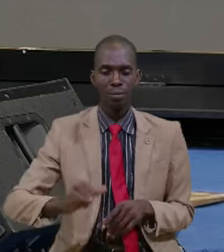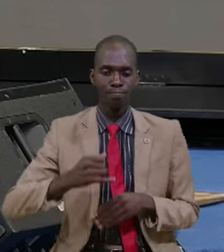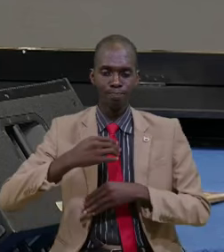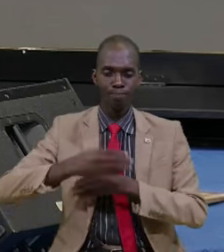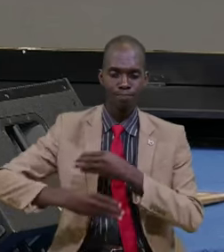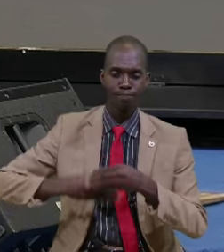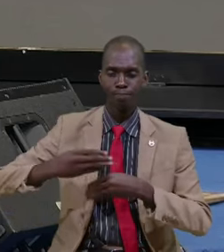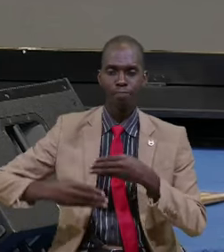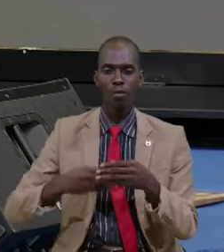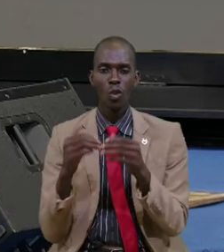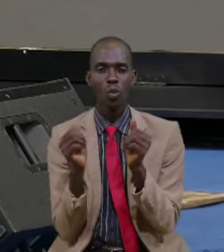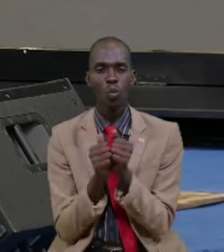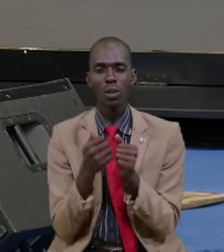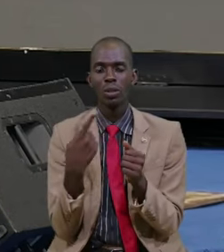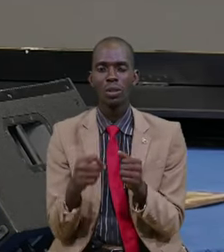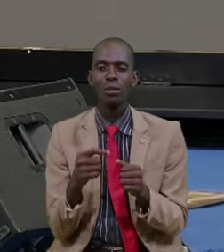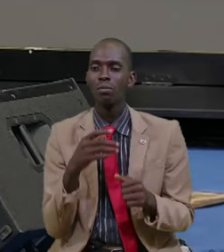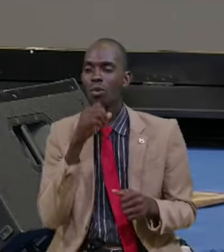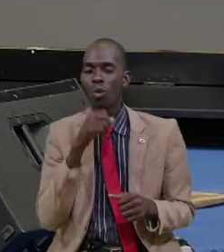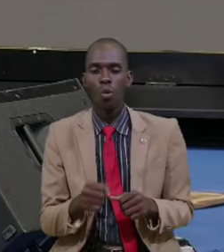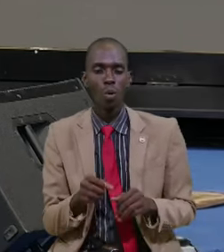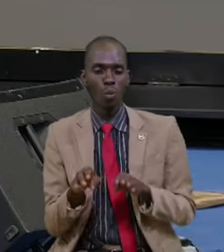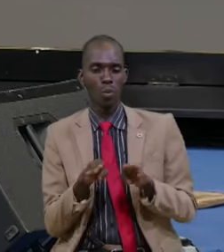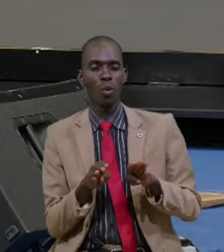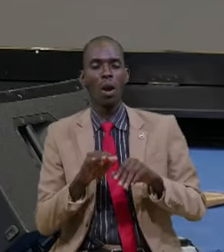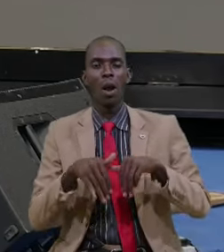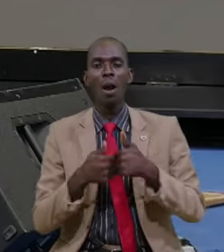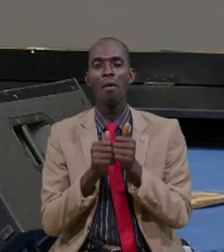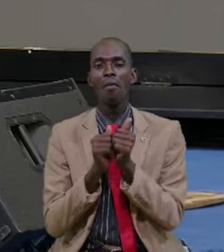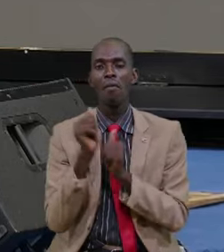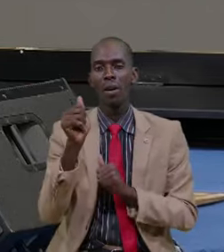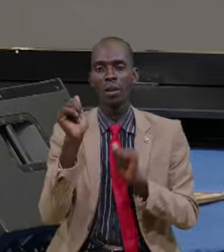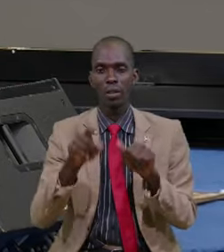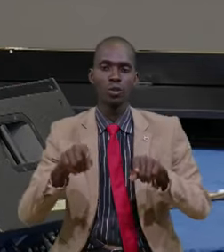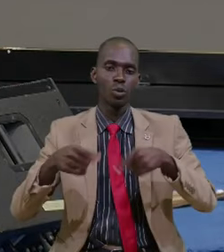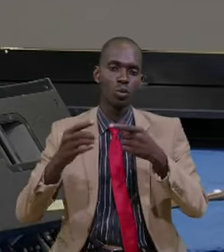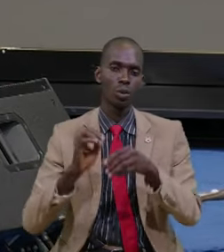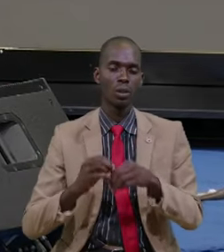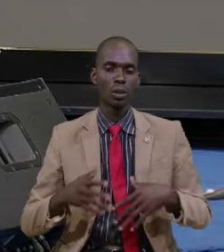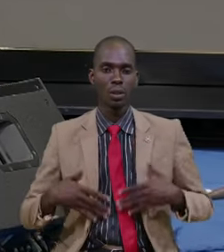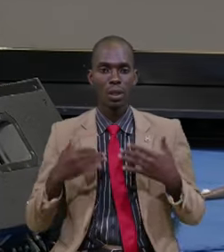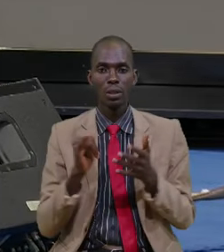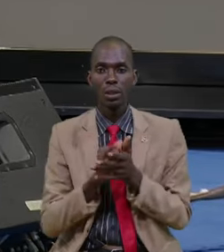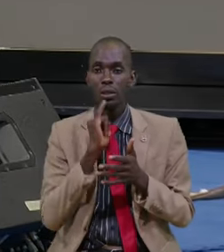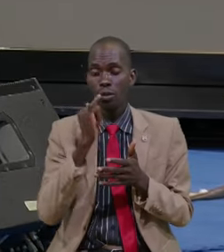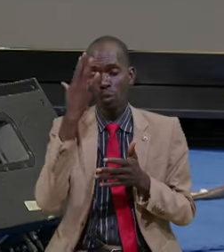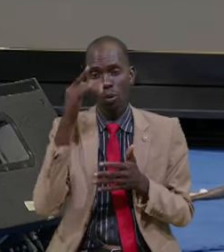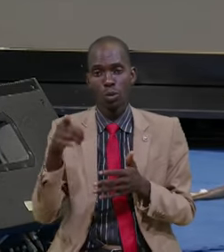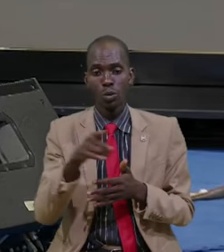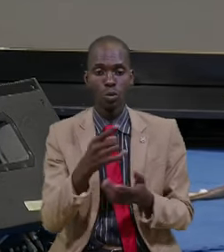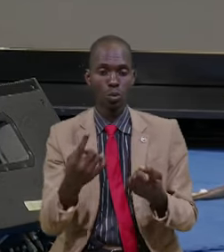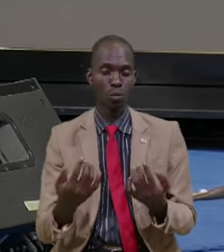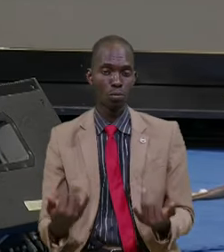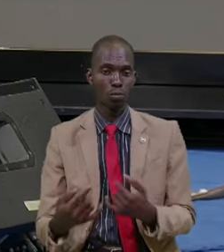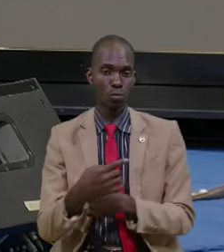of behaviors, how far can you go in life? That's why you've come today and Jesus said unto